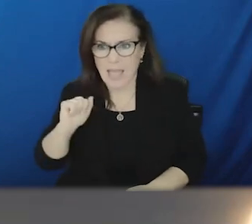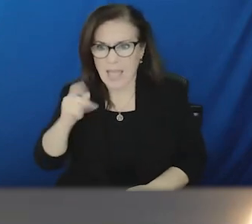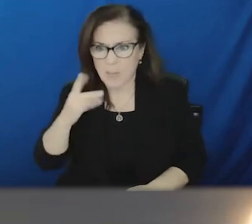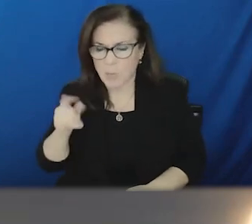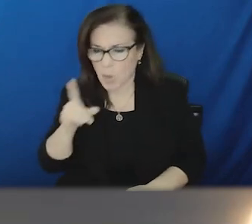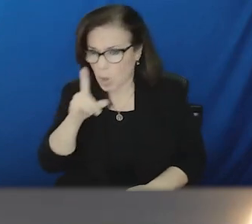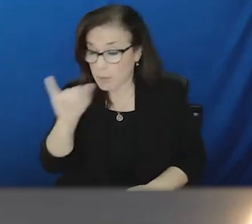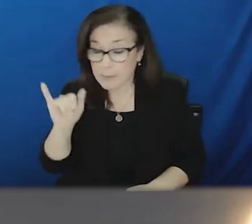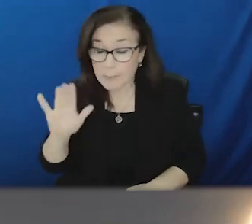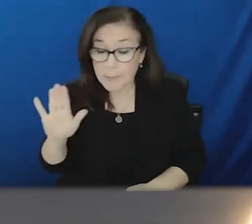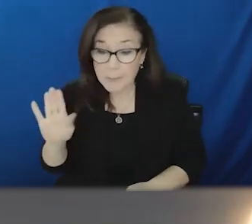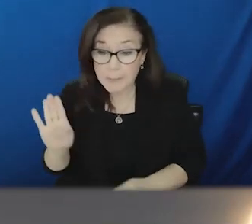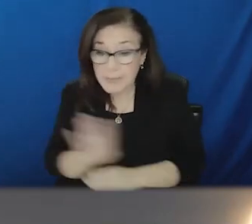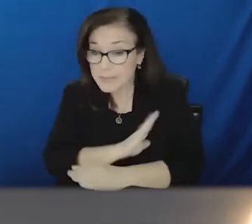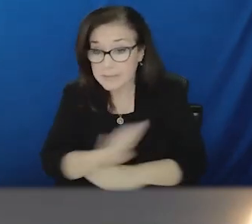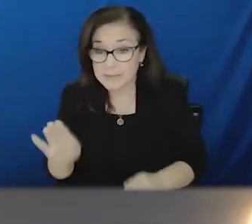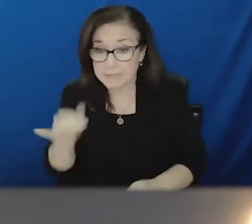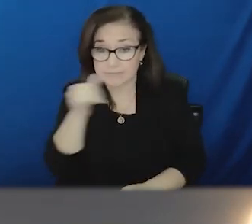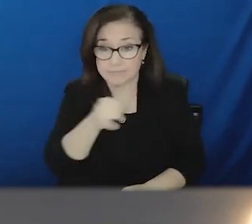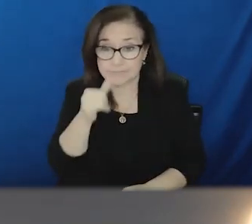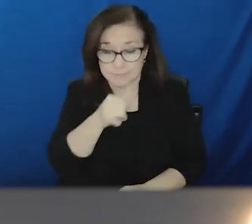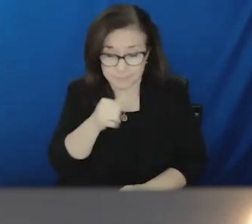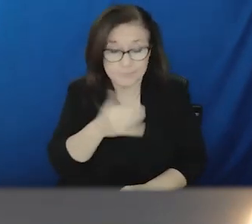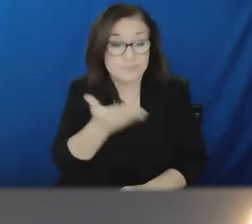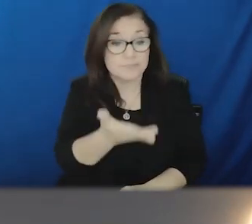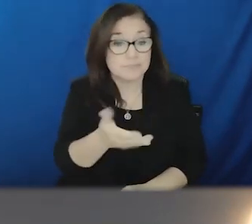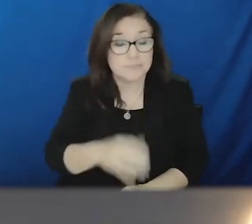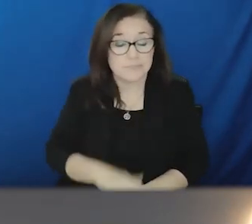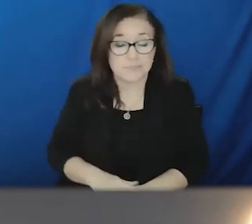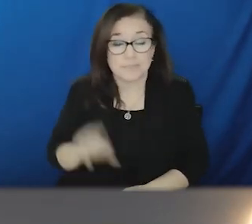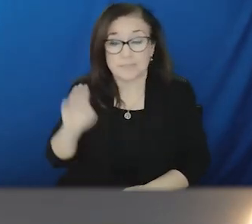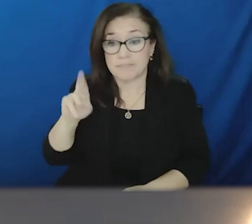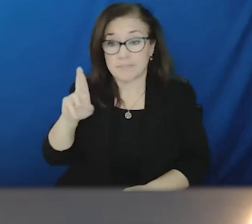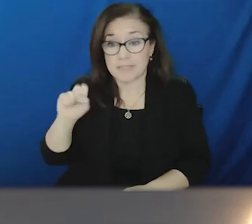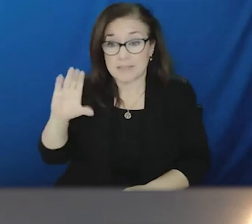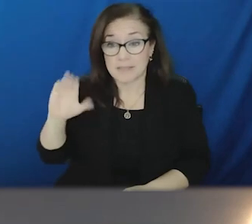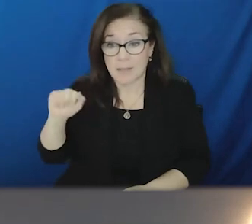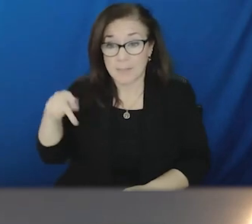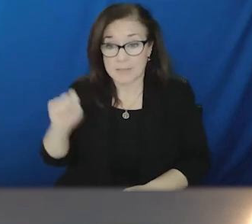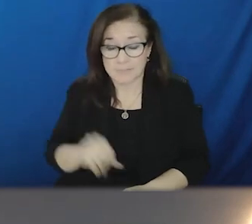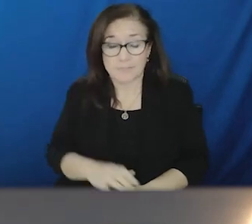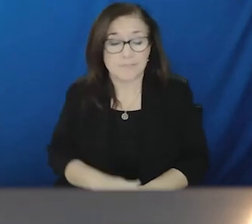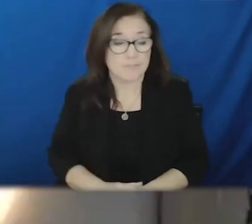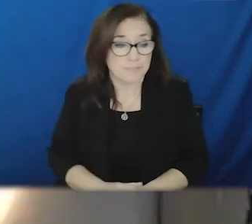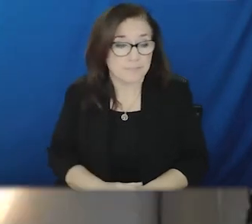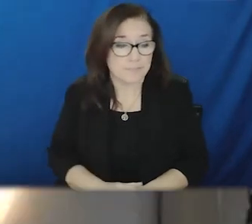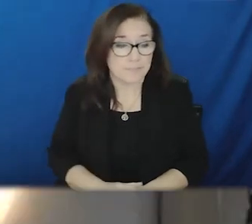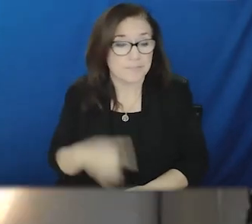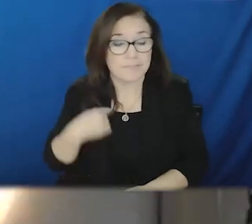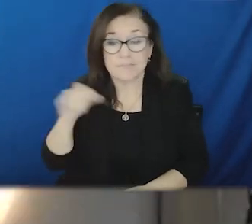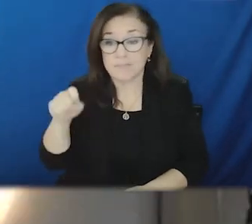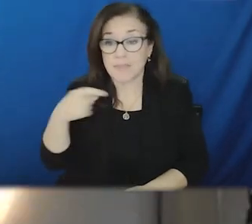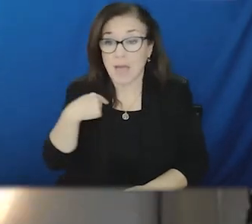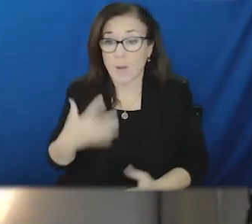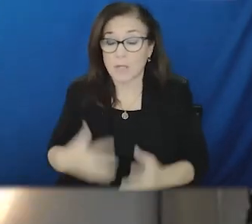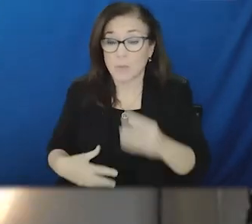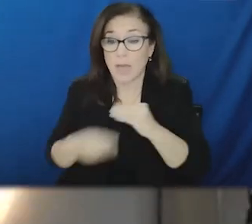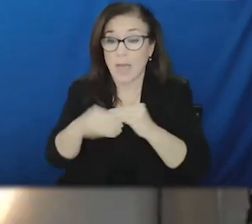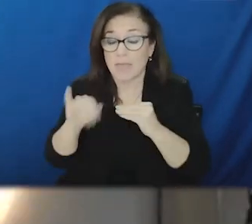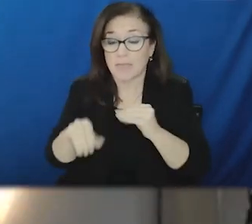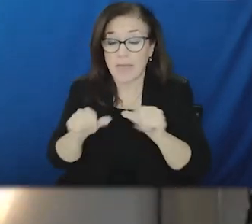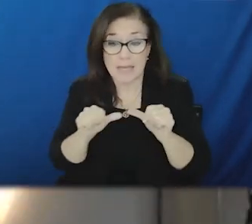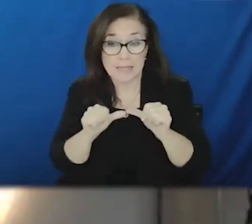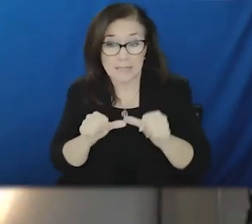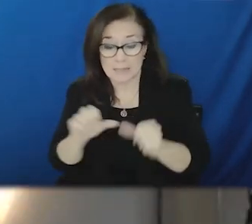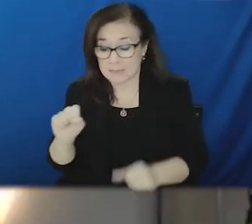full. Are there any others? Yes, please, Ms. Capps. Yes, as we discussed, I'd like to add the sustainability position as a